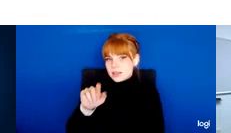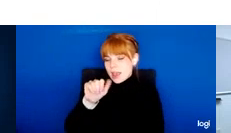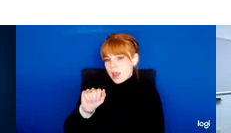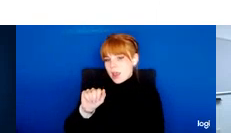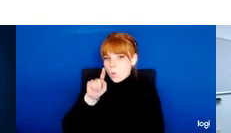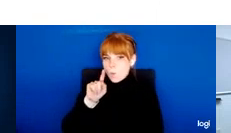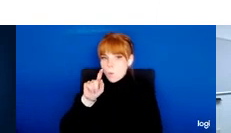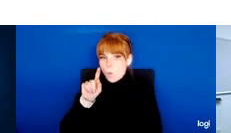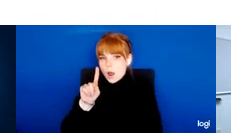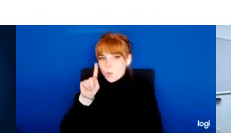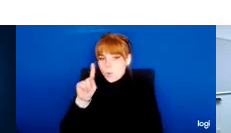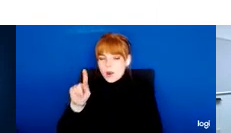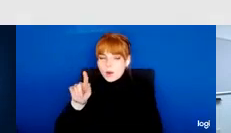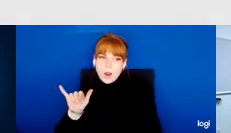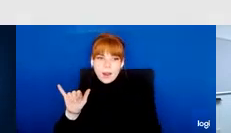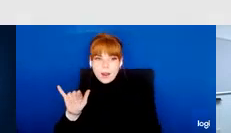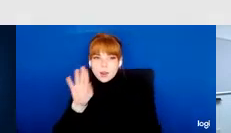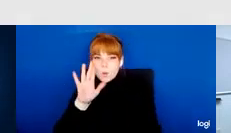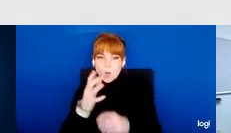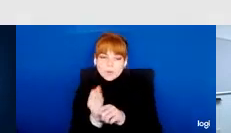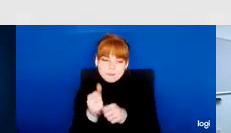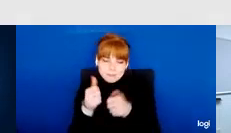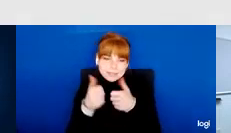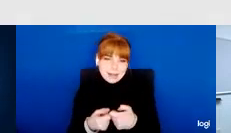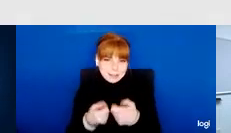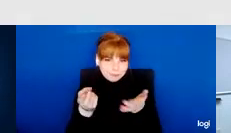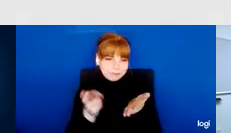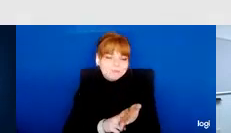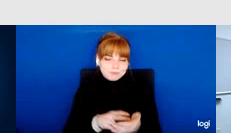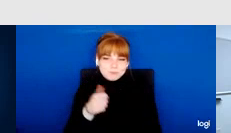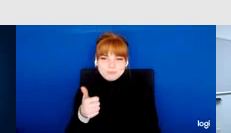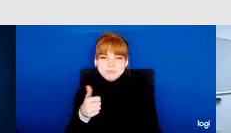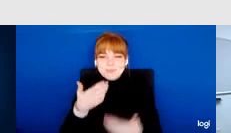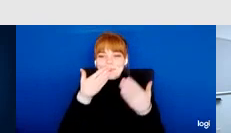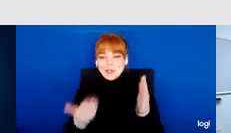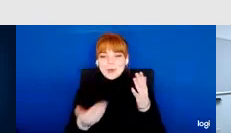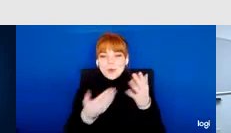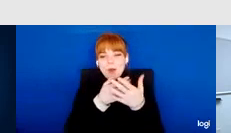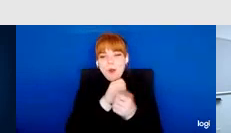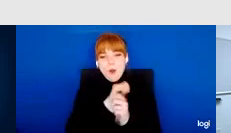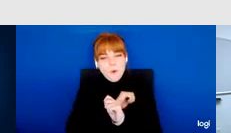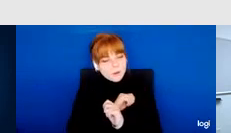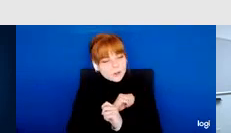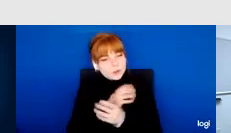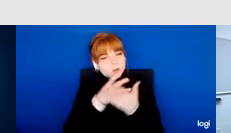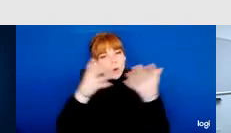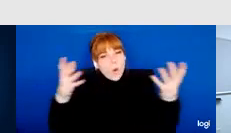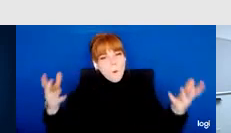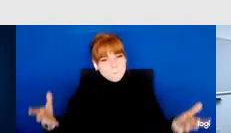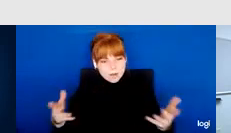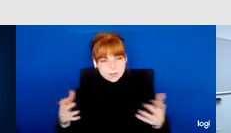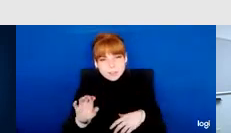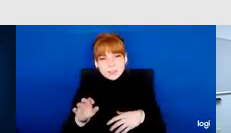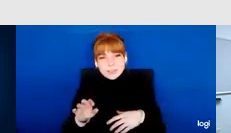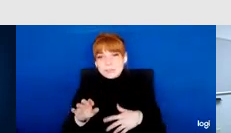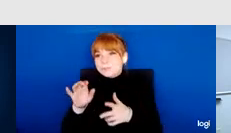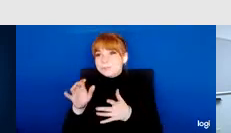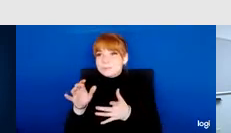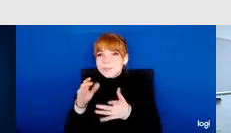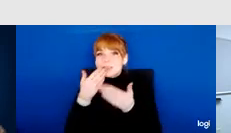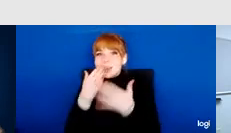alerts on your phone as well. So again, thank you all so much from the coordinators who help organize it and our Office